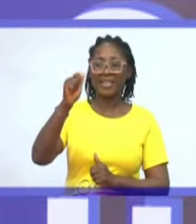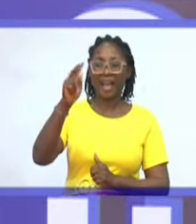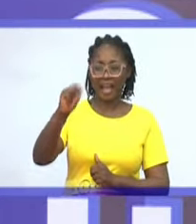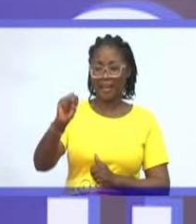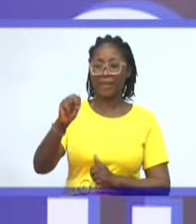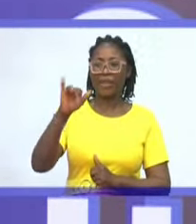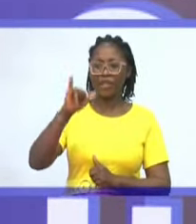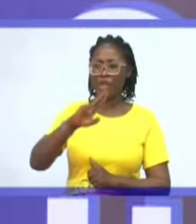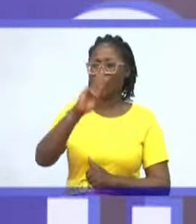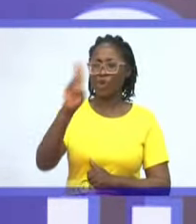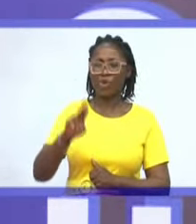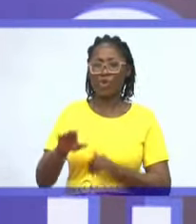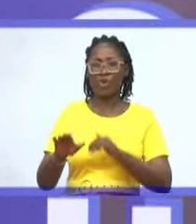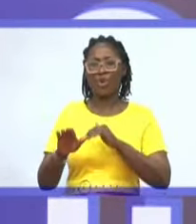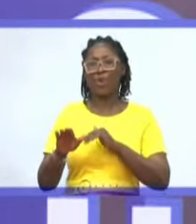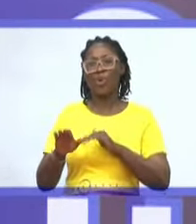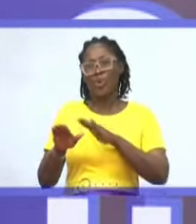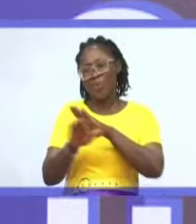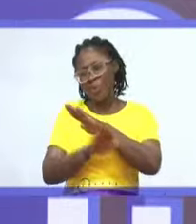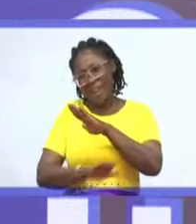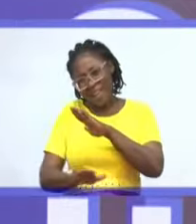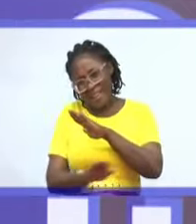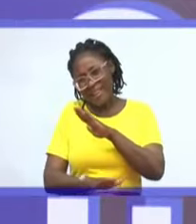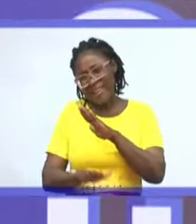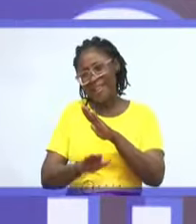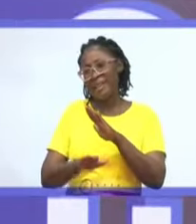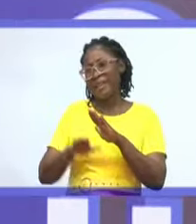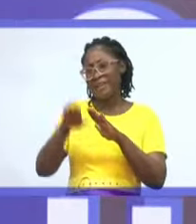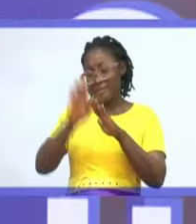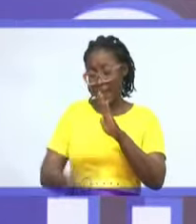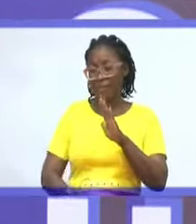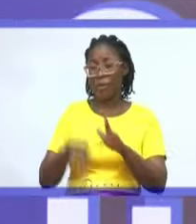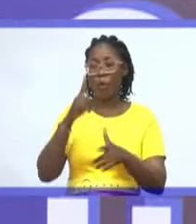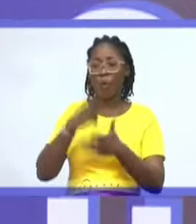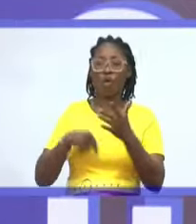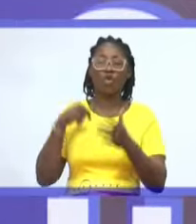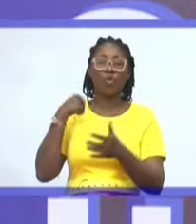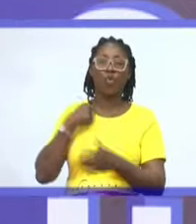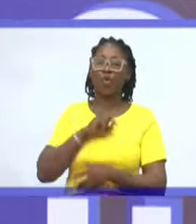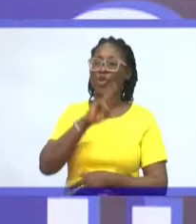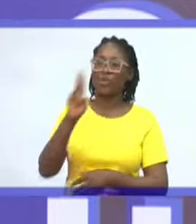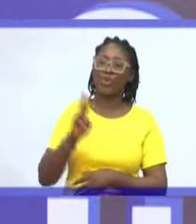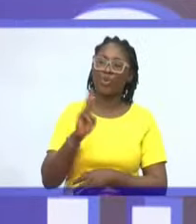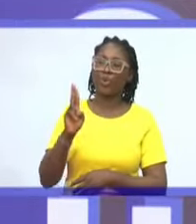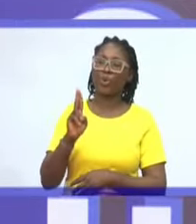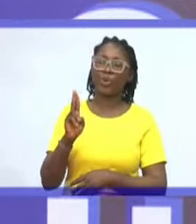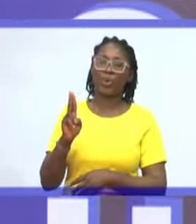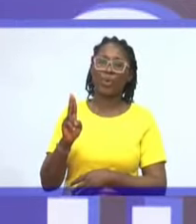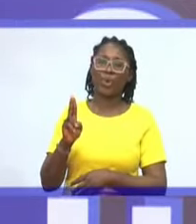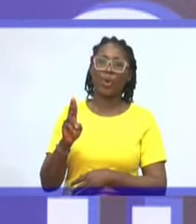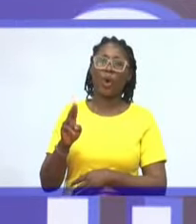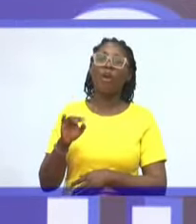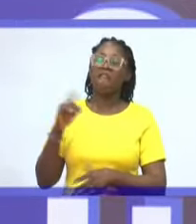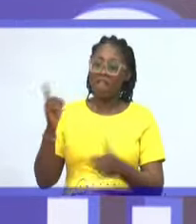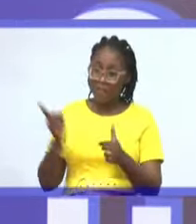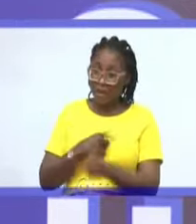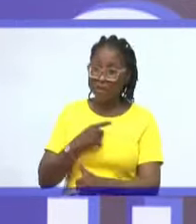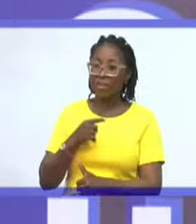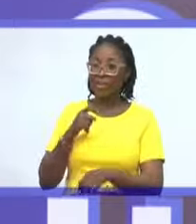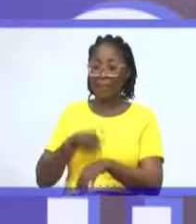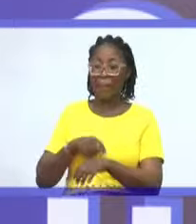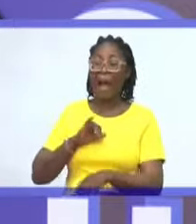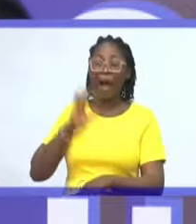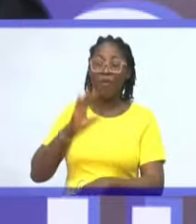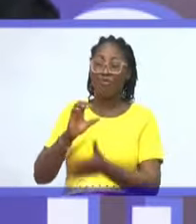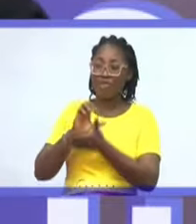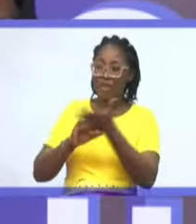They consume below 50% of what we consume. So first, the first half, I will remove it